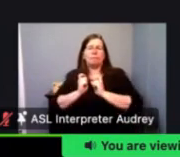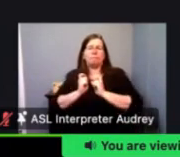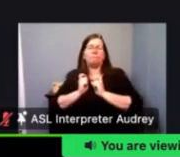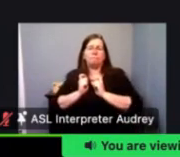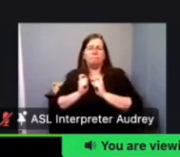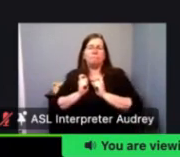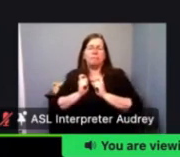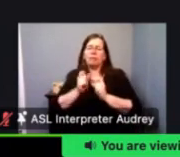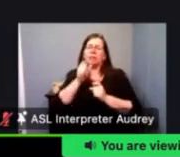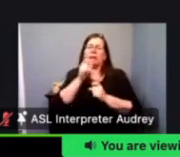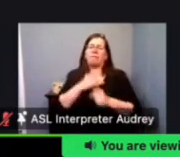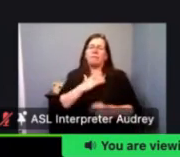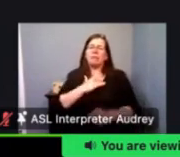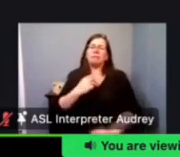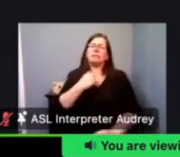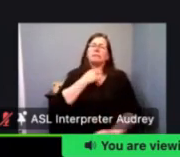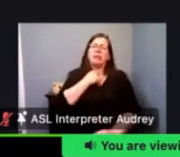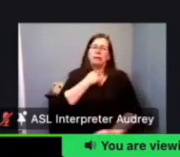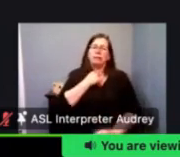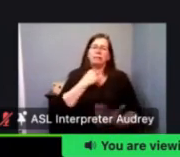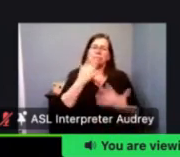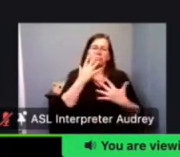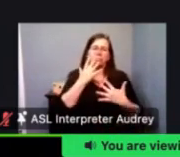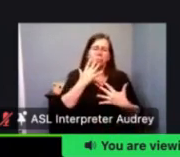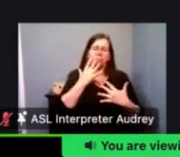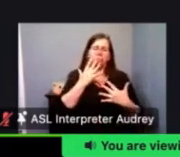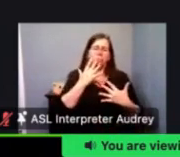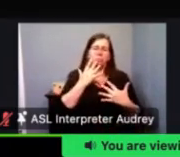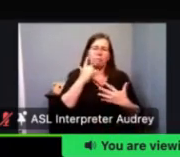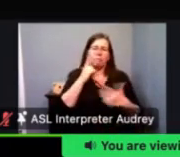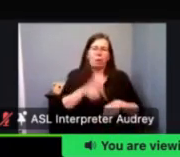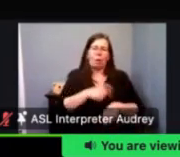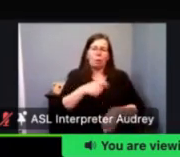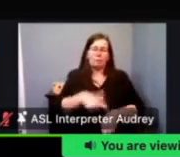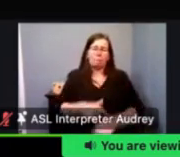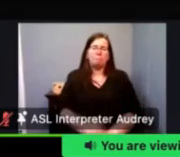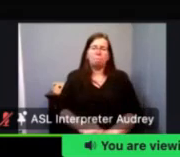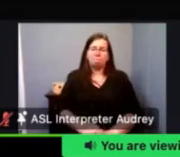is not to get stuck in the losses for a long period of time.